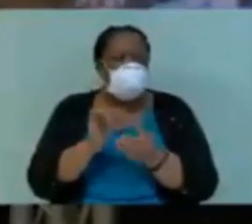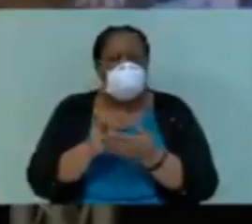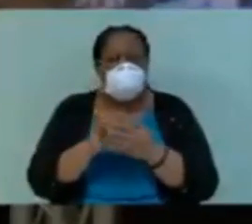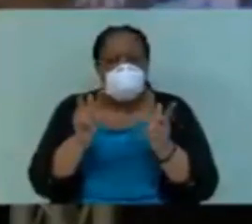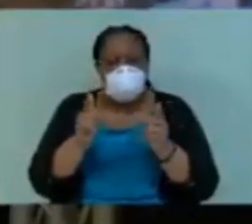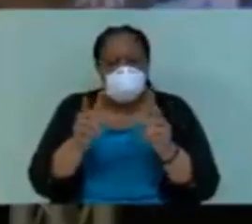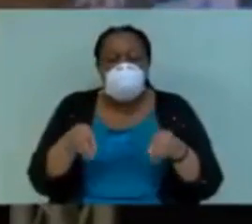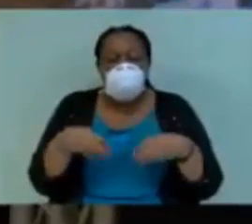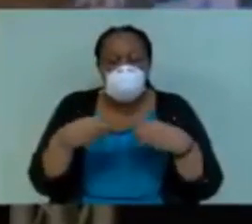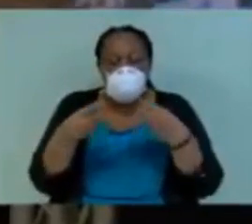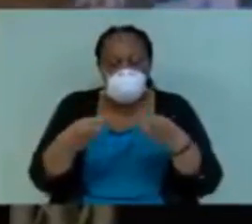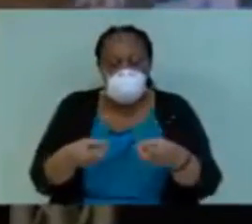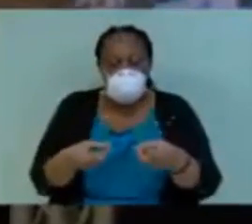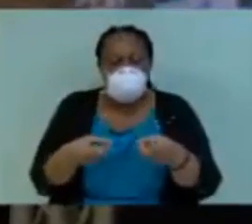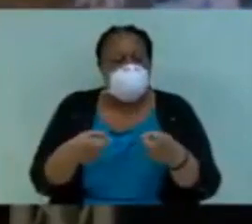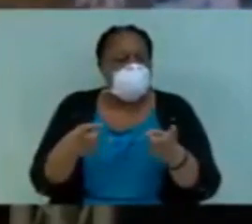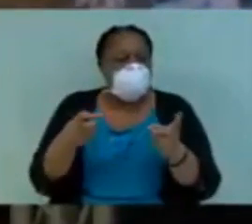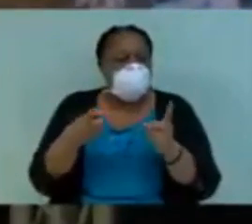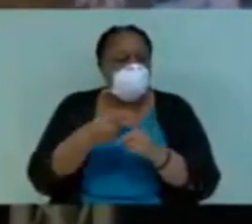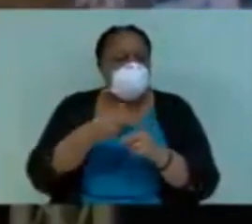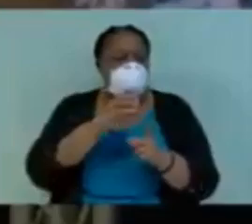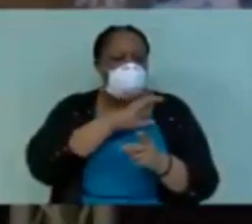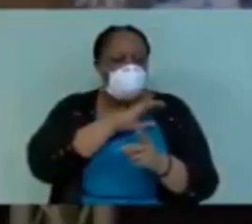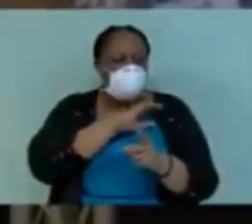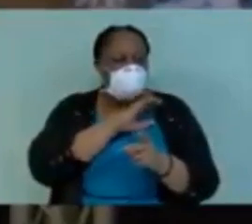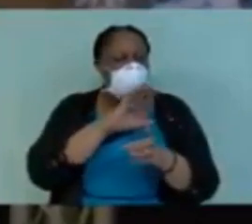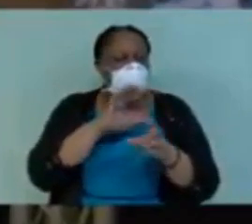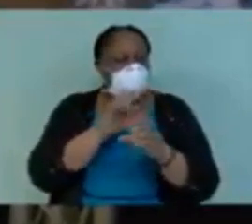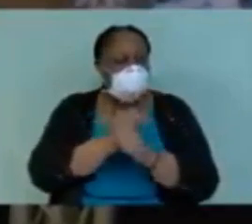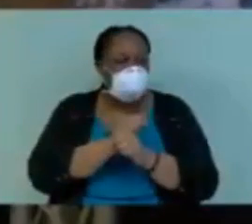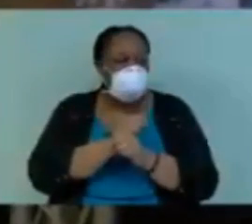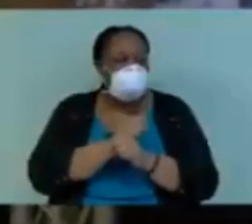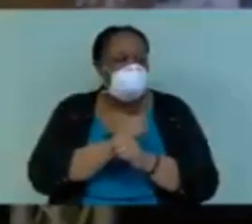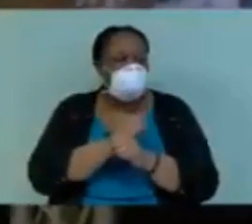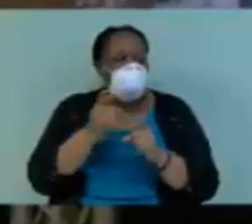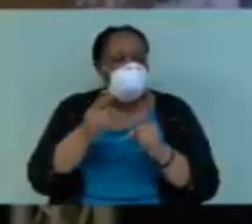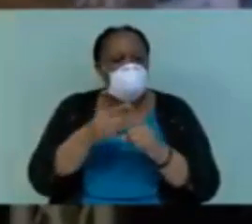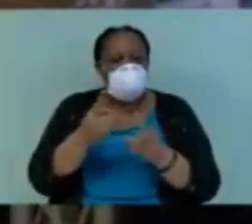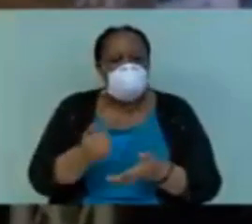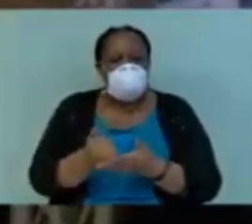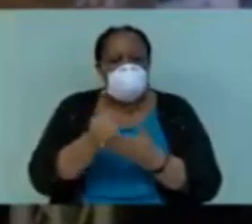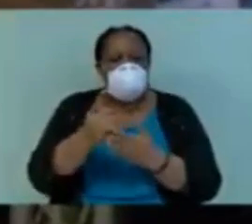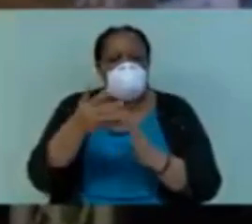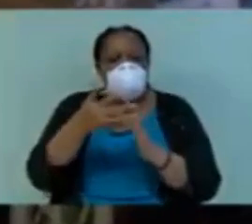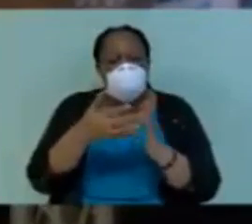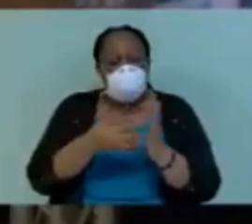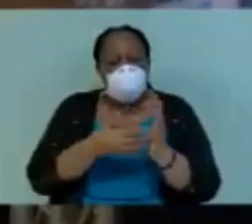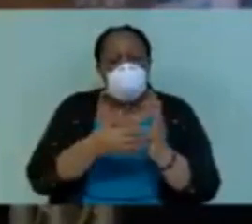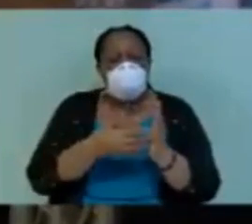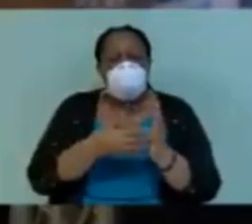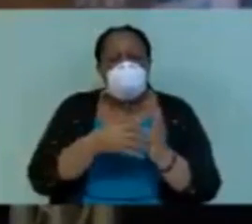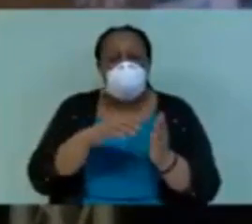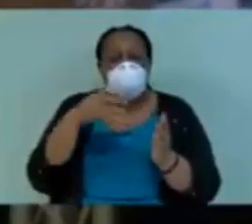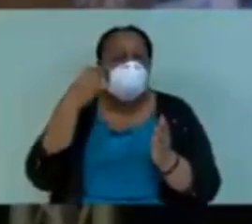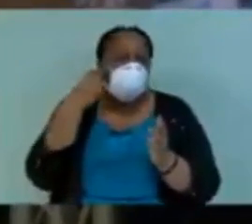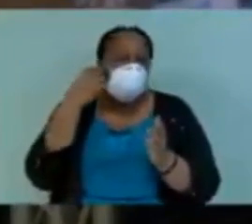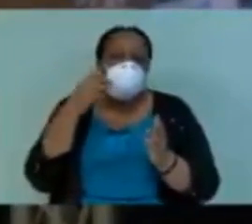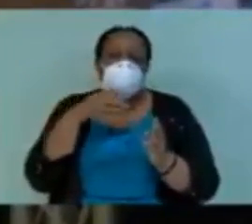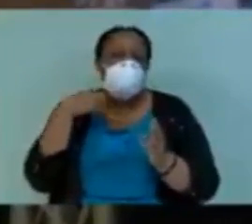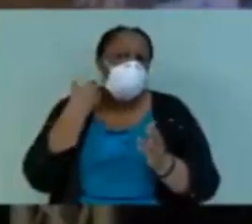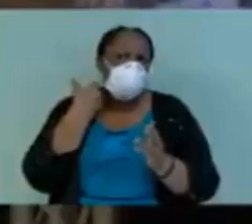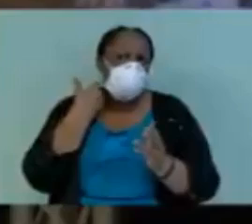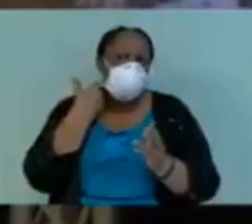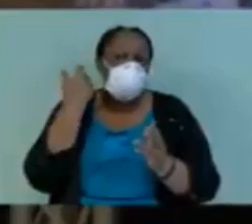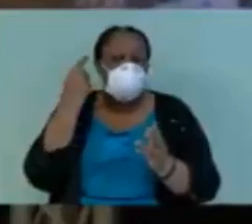of the hopefully more to come. This contribution is out of the core budget, and we are hopeful of